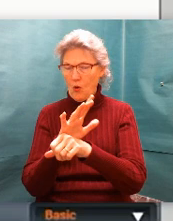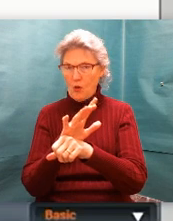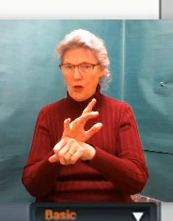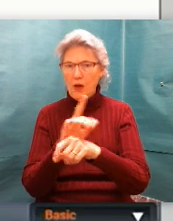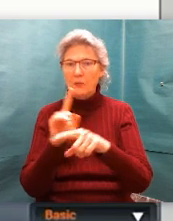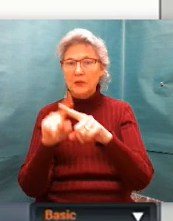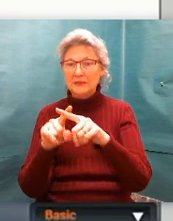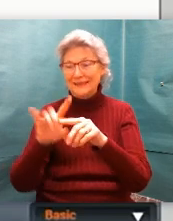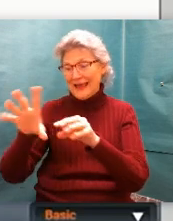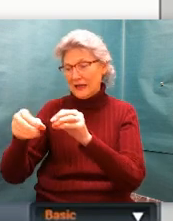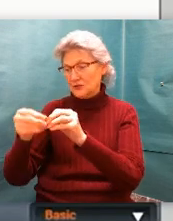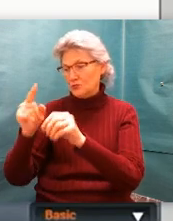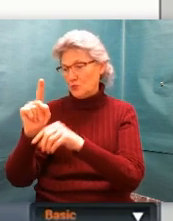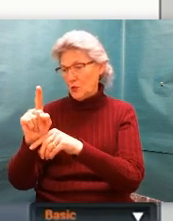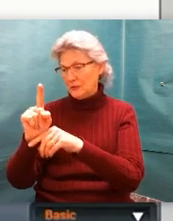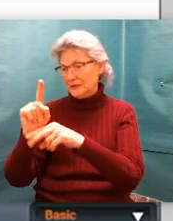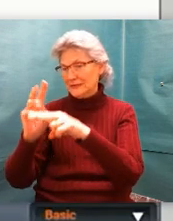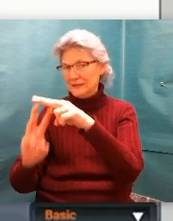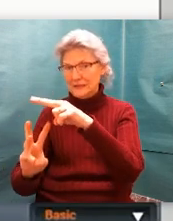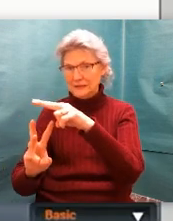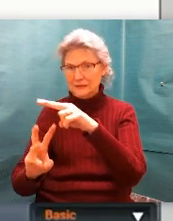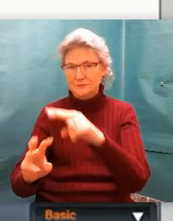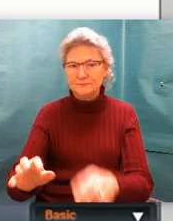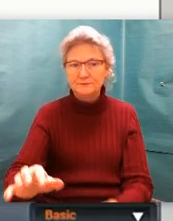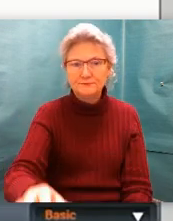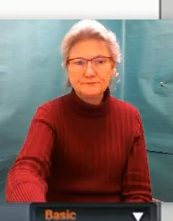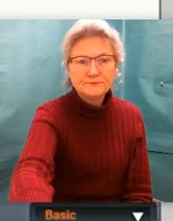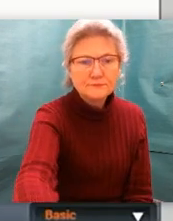and 1 6.